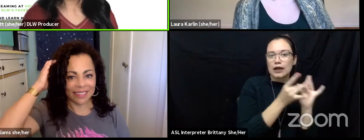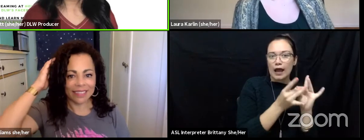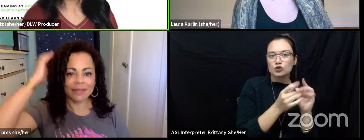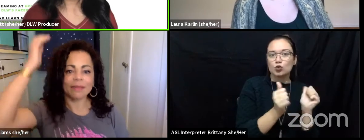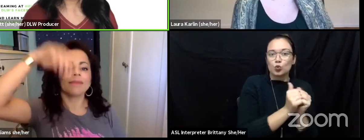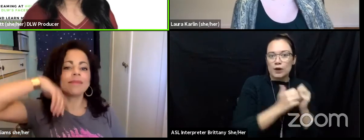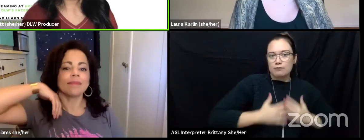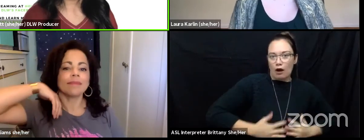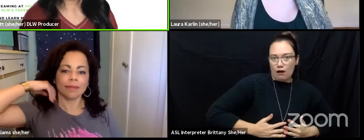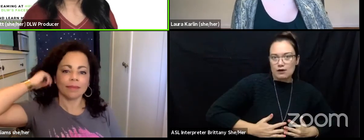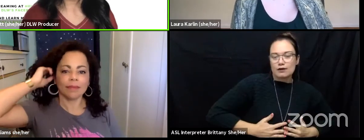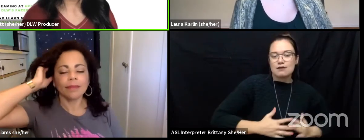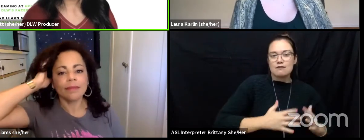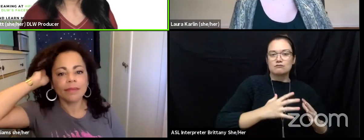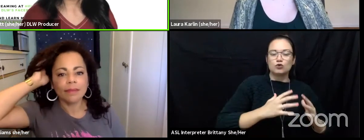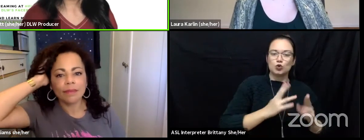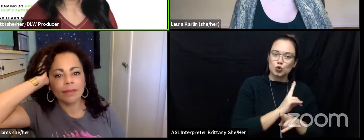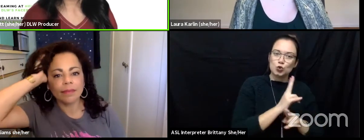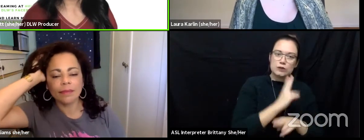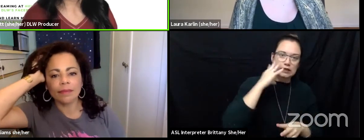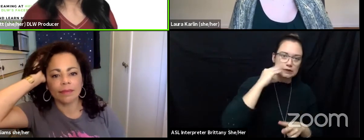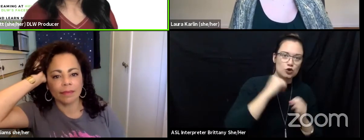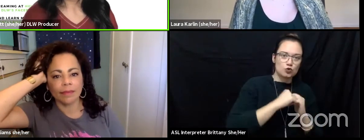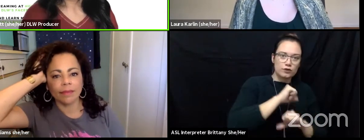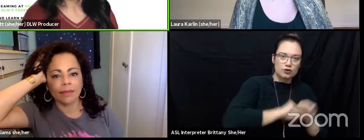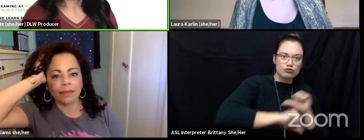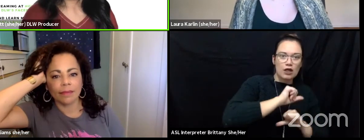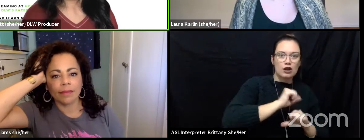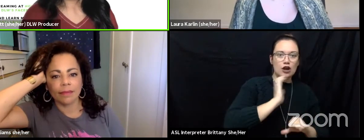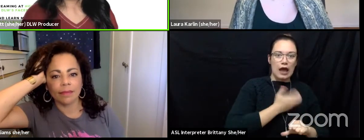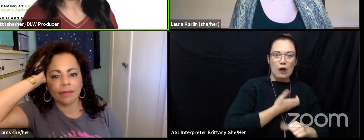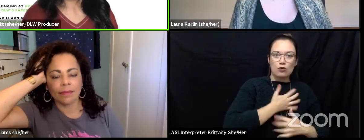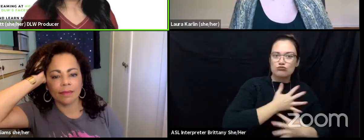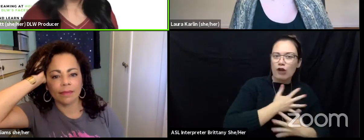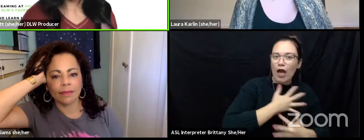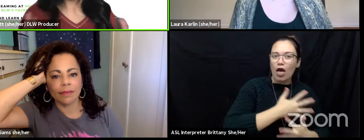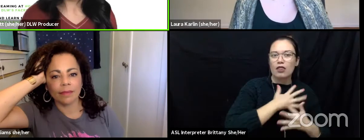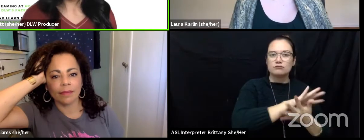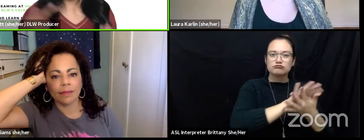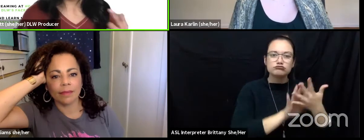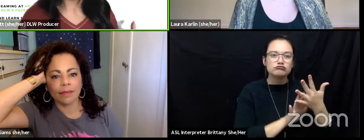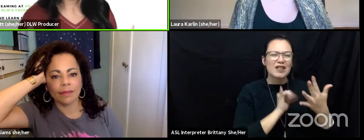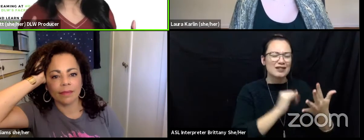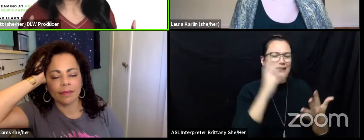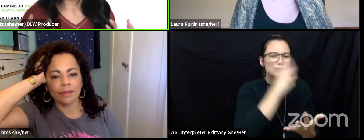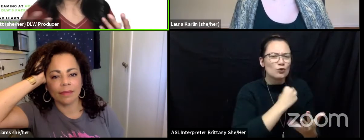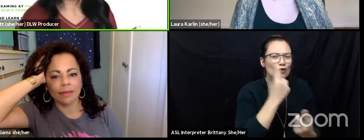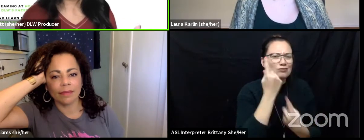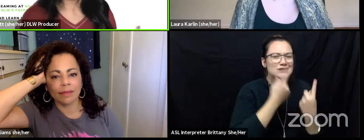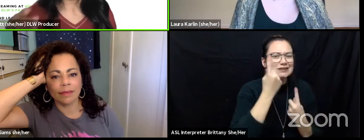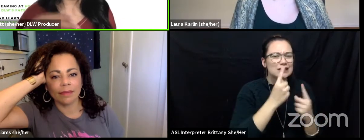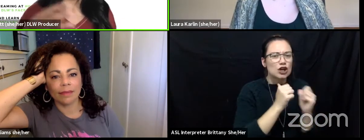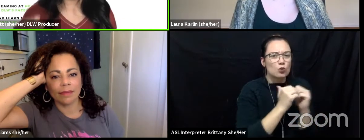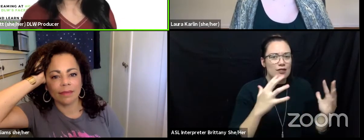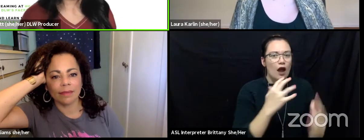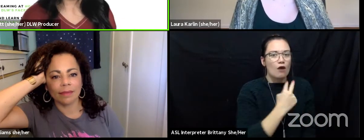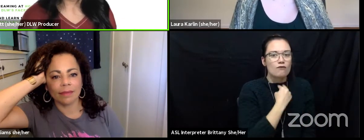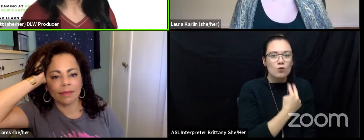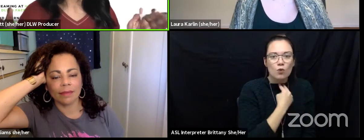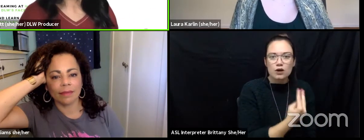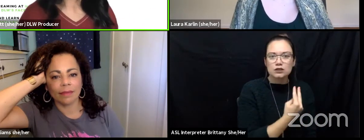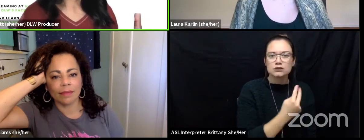and through our experiences with each other, right? With our breath. And it's something beautiful to think about. And I really want to know how do